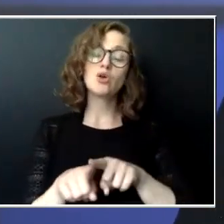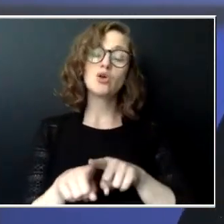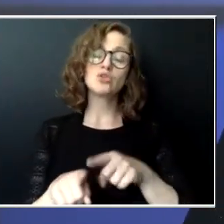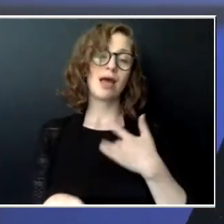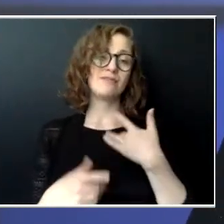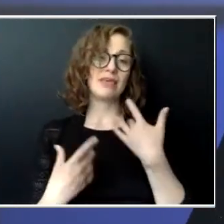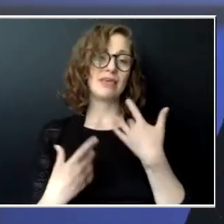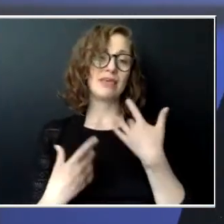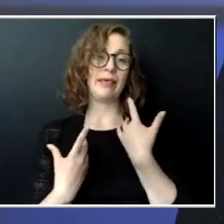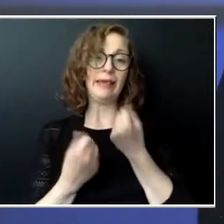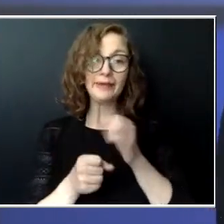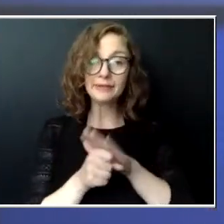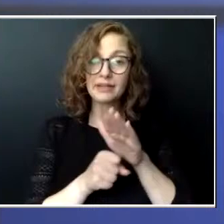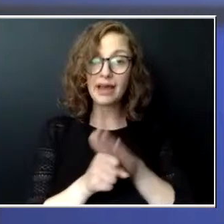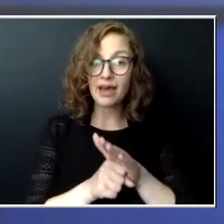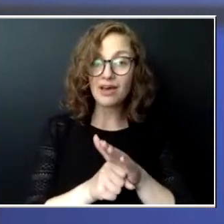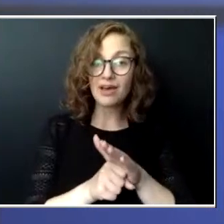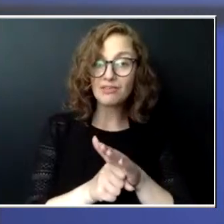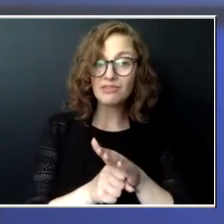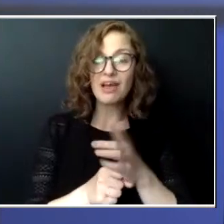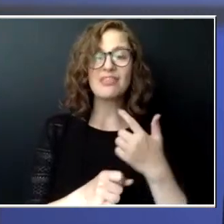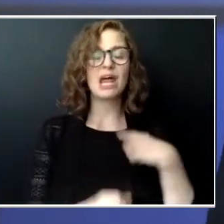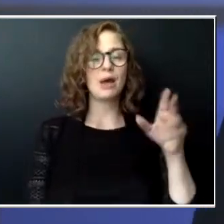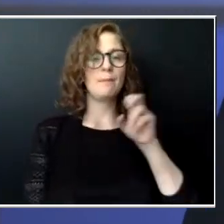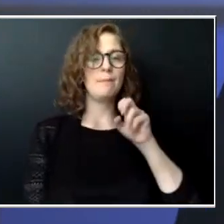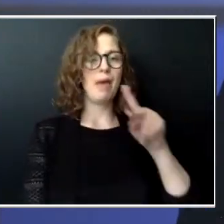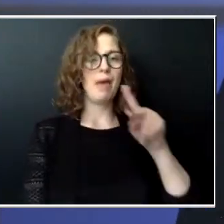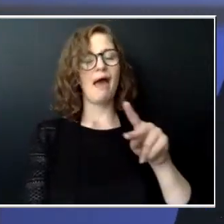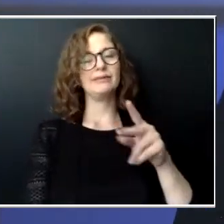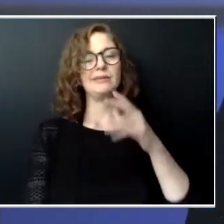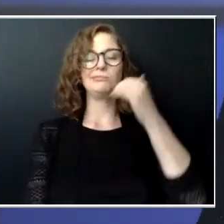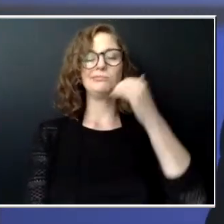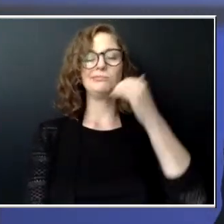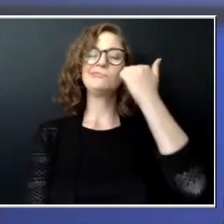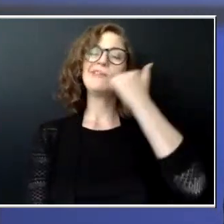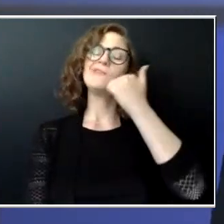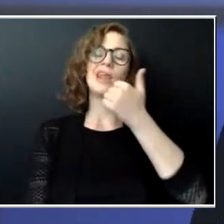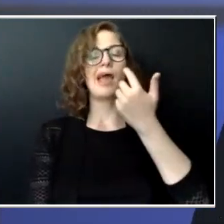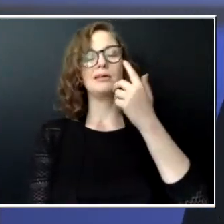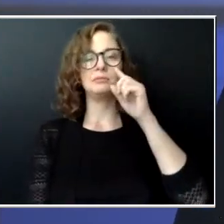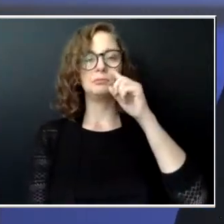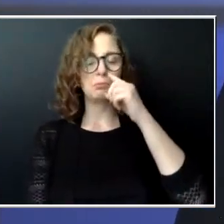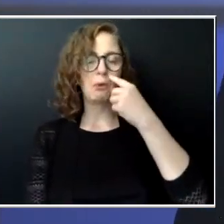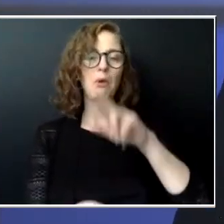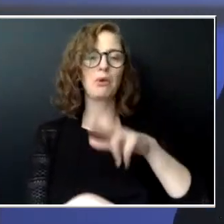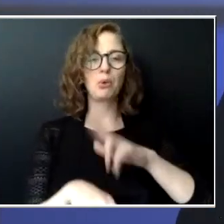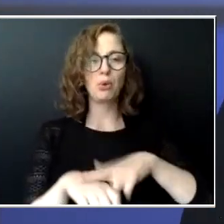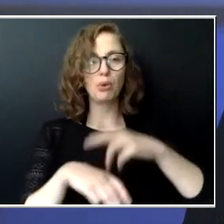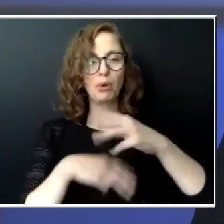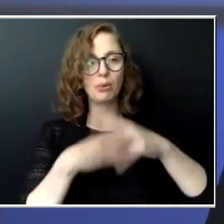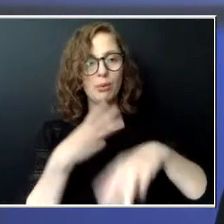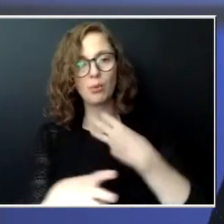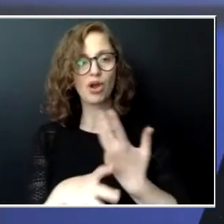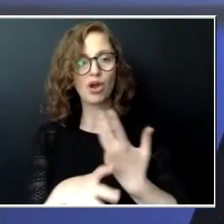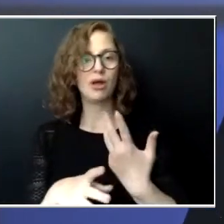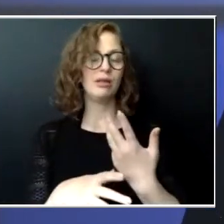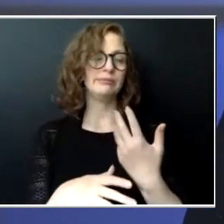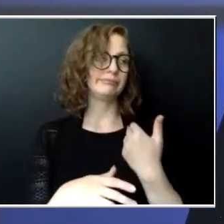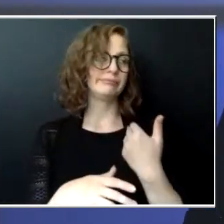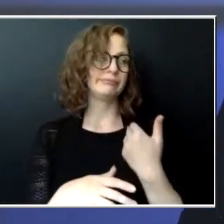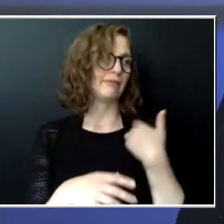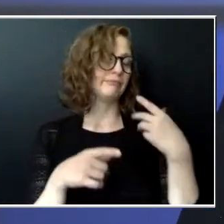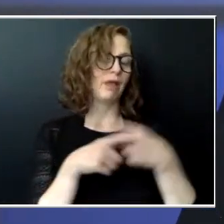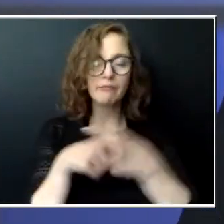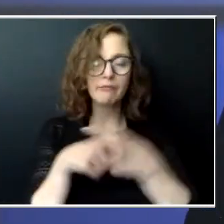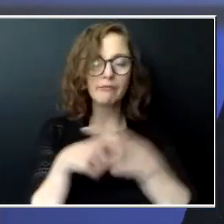ordinary, mundane world full of conflict and stress and